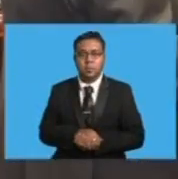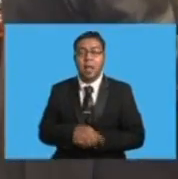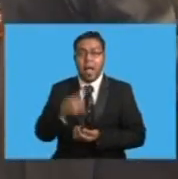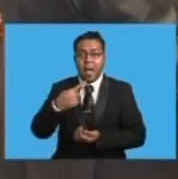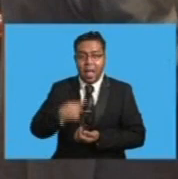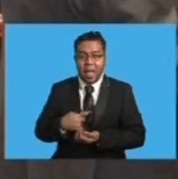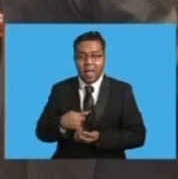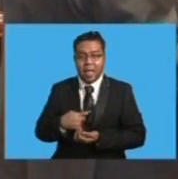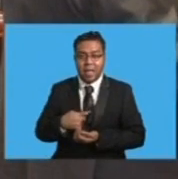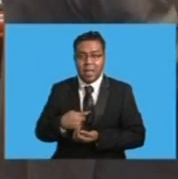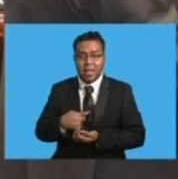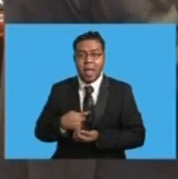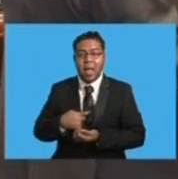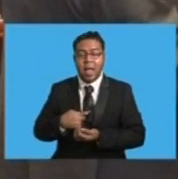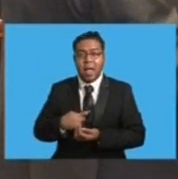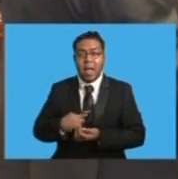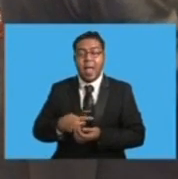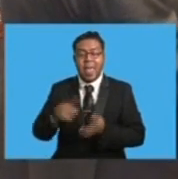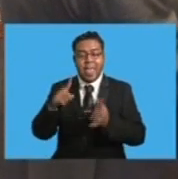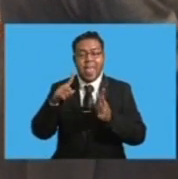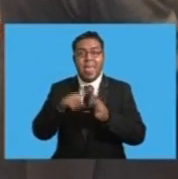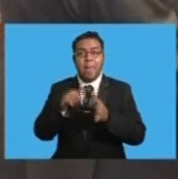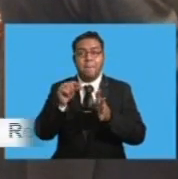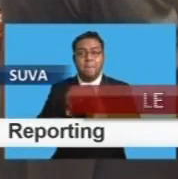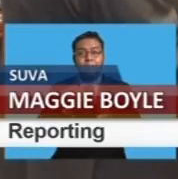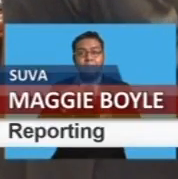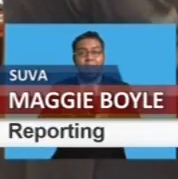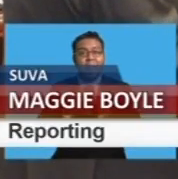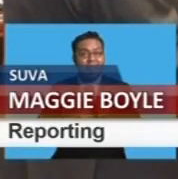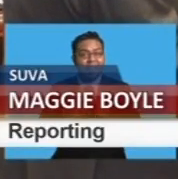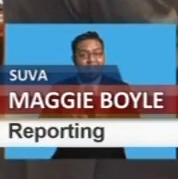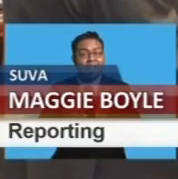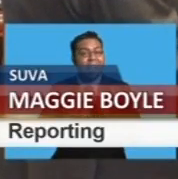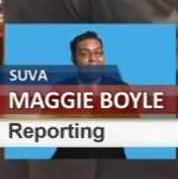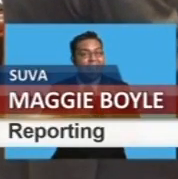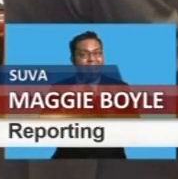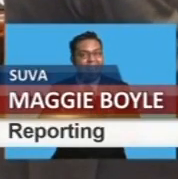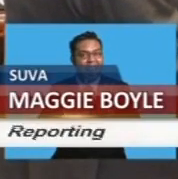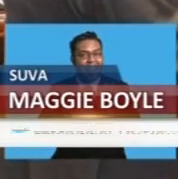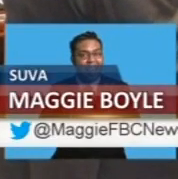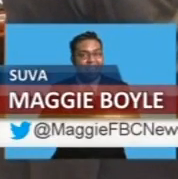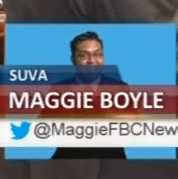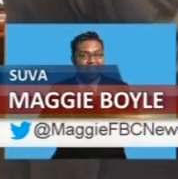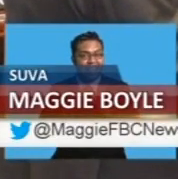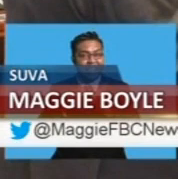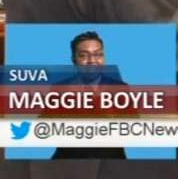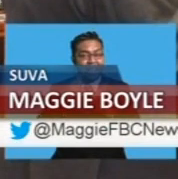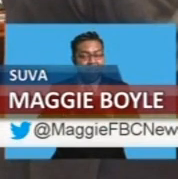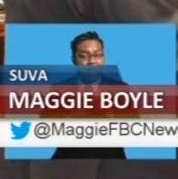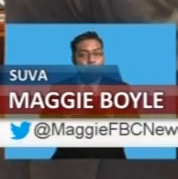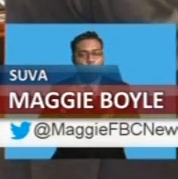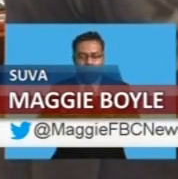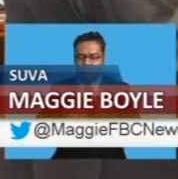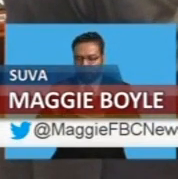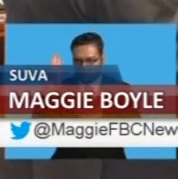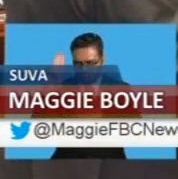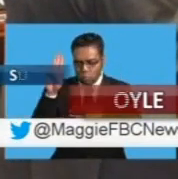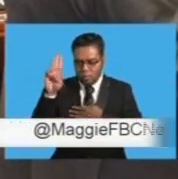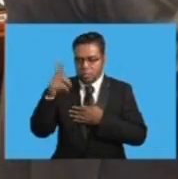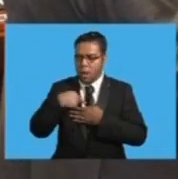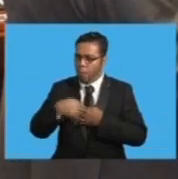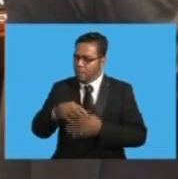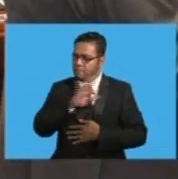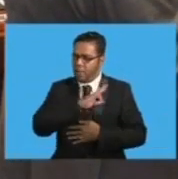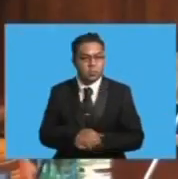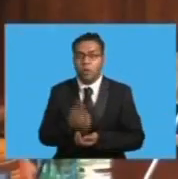I, Rathoepeli Nailatikau. A case of deja vu, perhaps, for the statesman who takes up the Speaker role for a